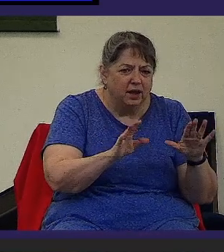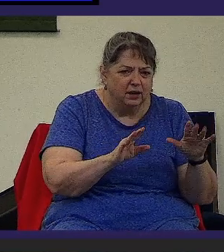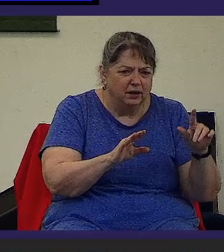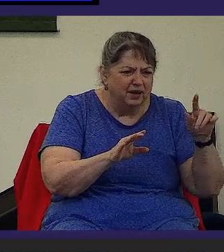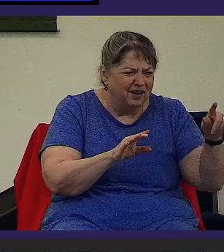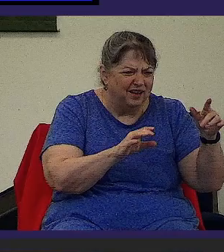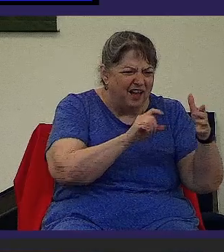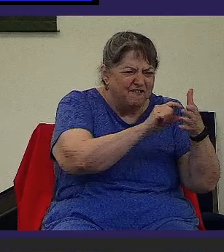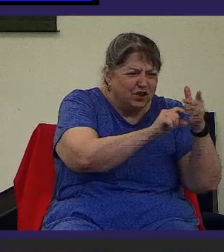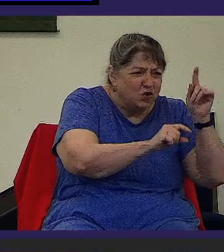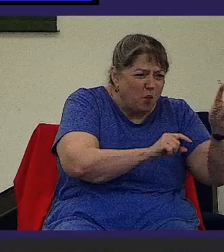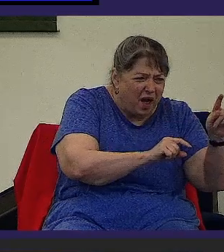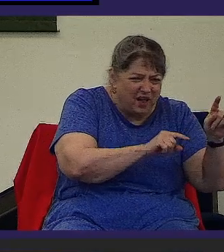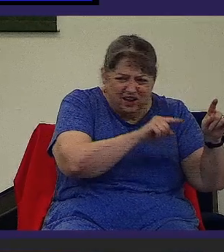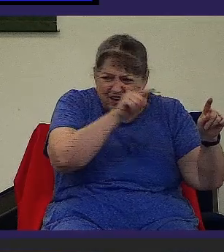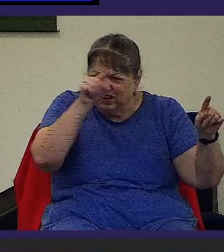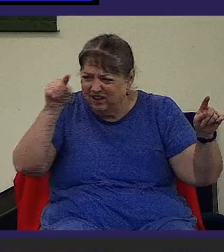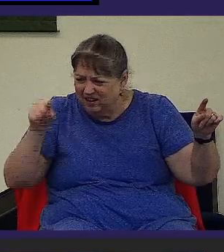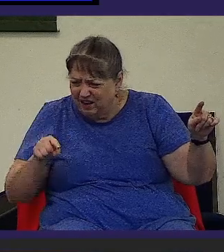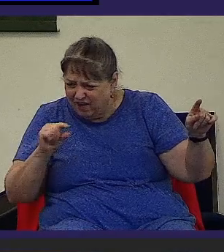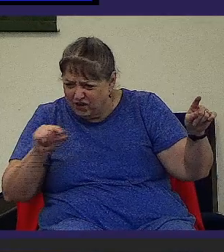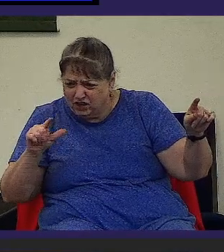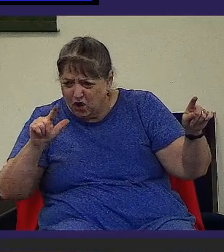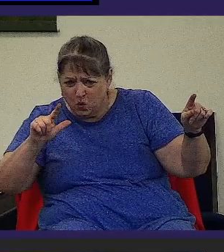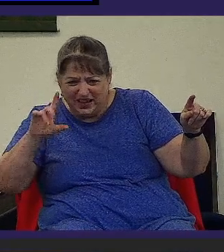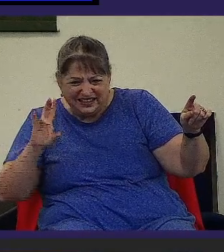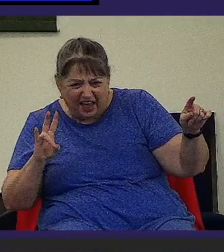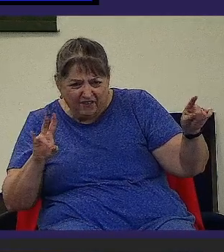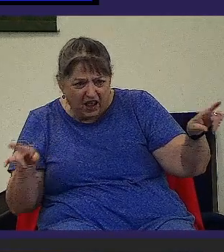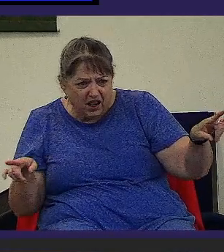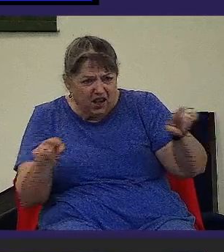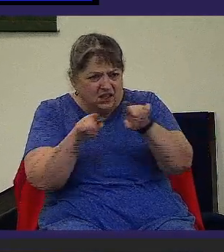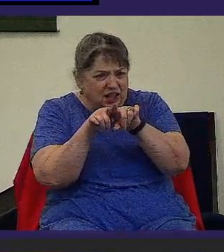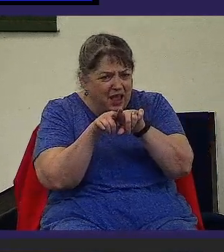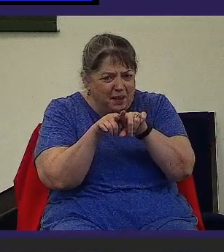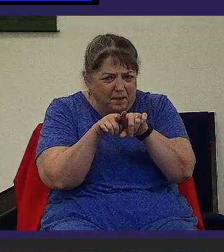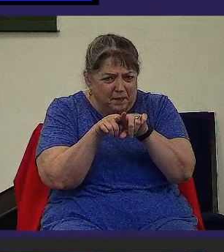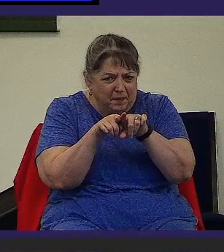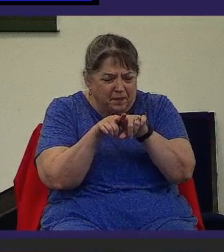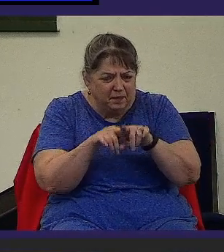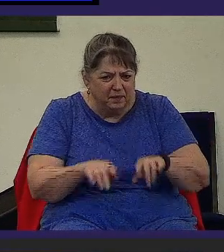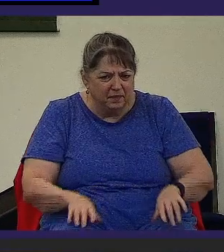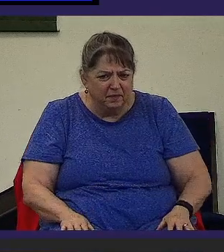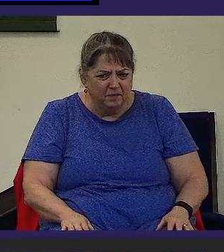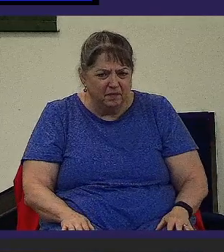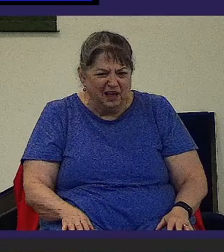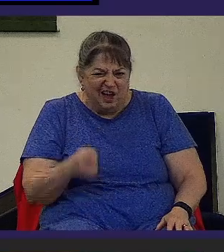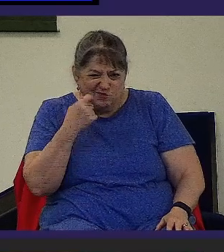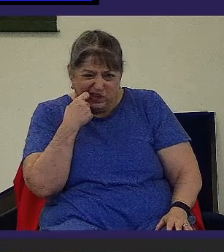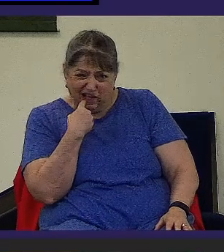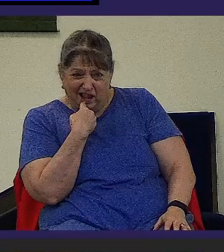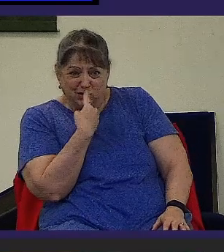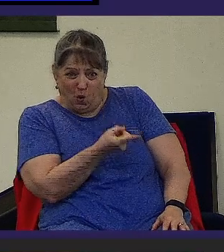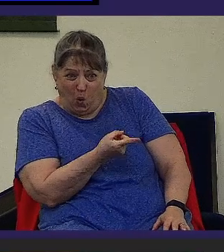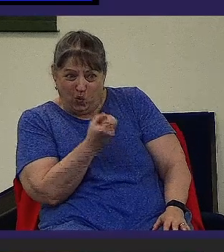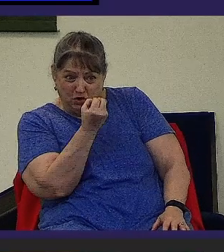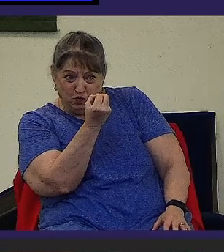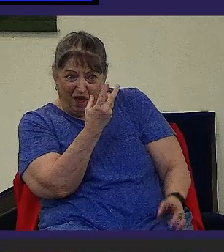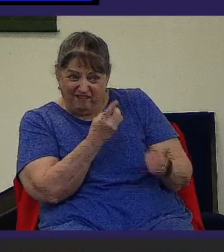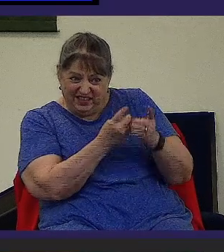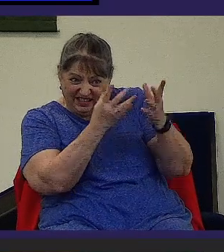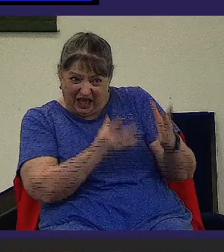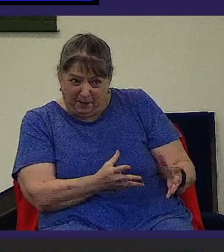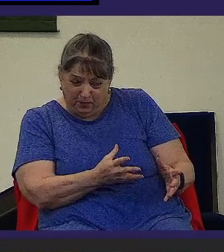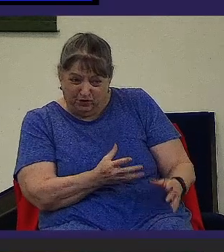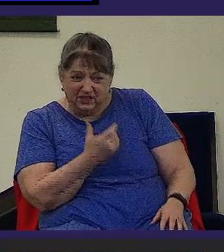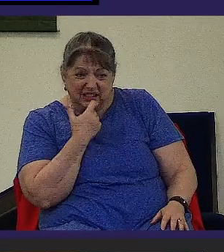jesus has just recently given his disciples some disturbing news in verse 2 he said to them